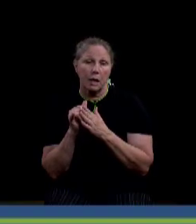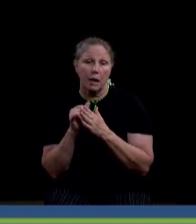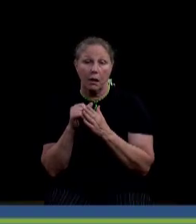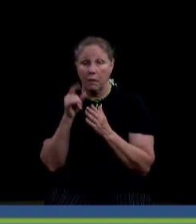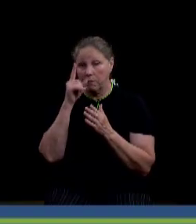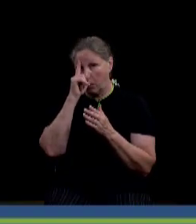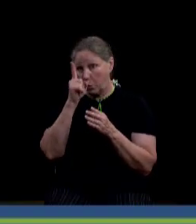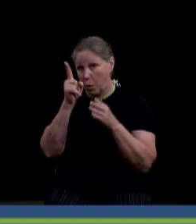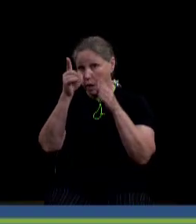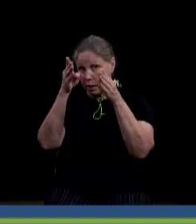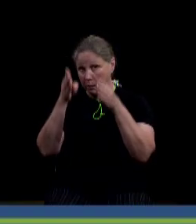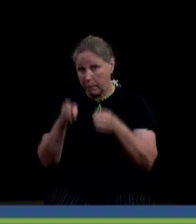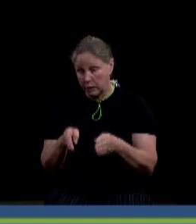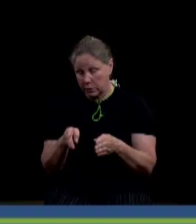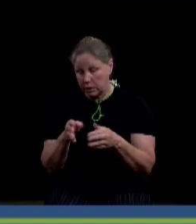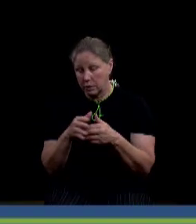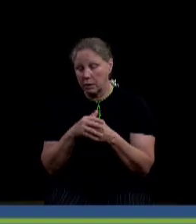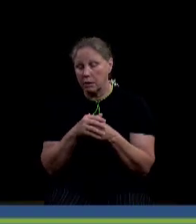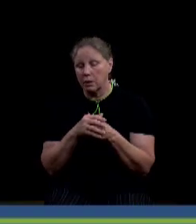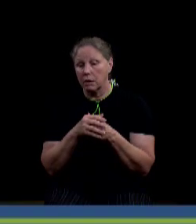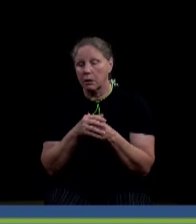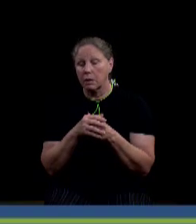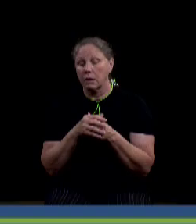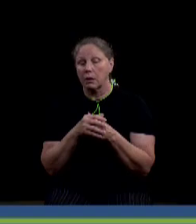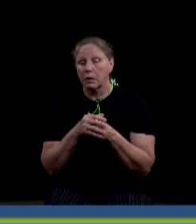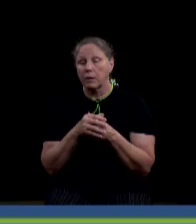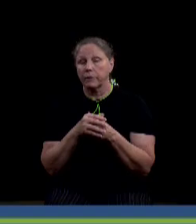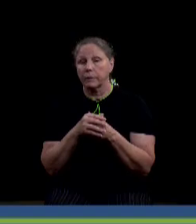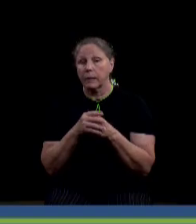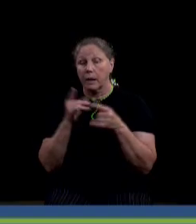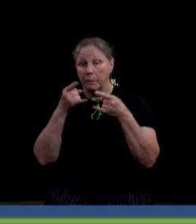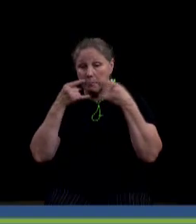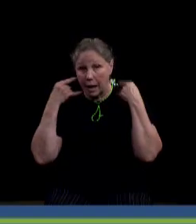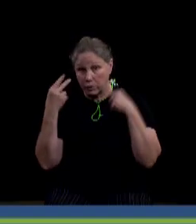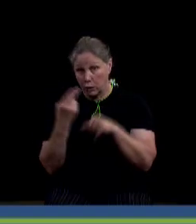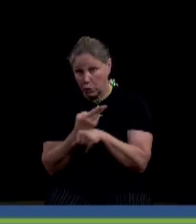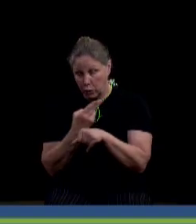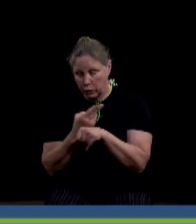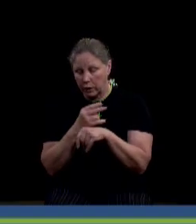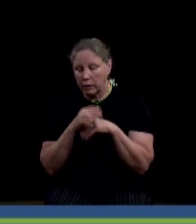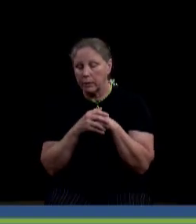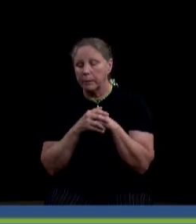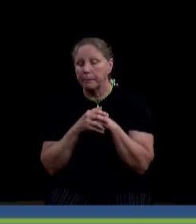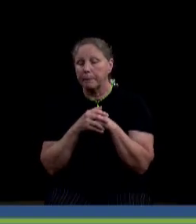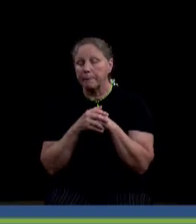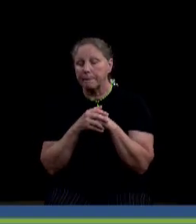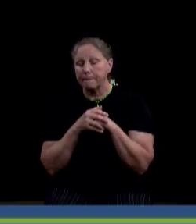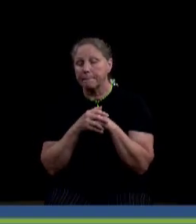wearing a mask is not going to